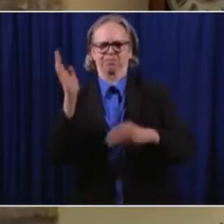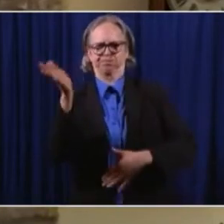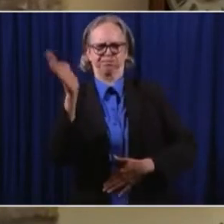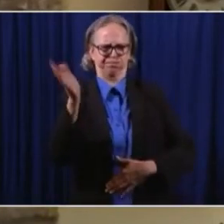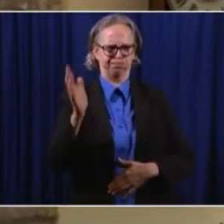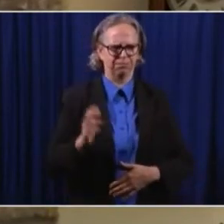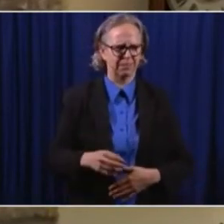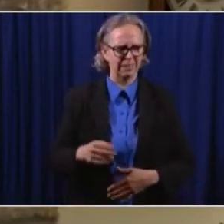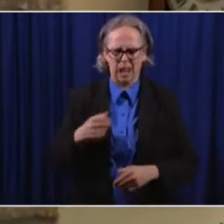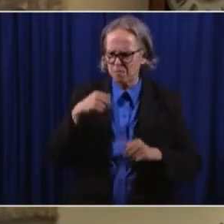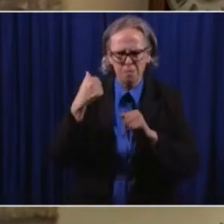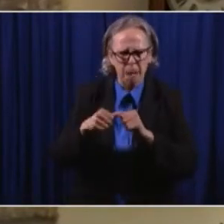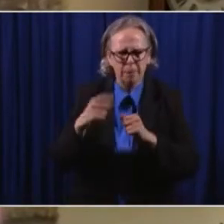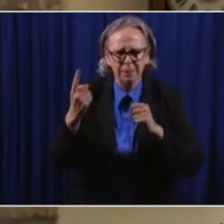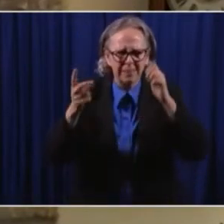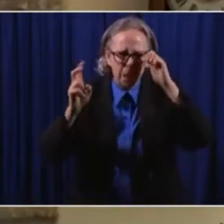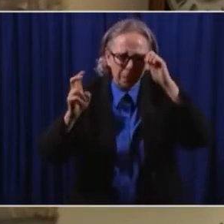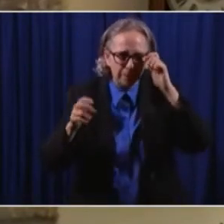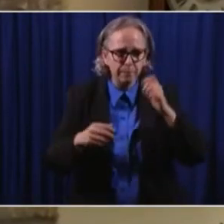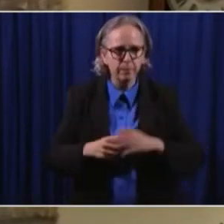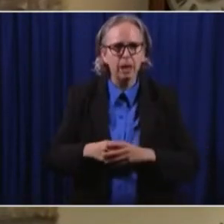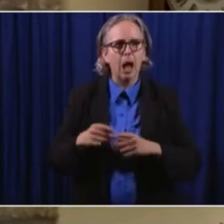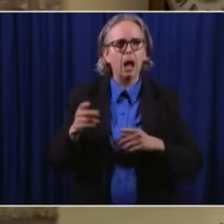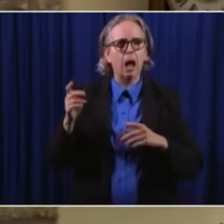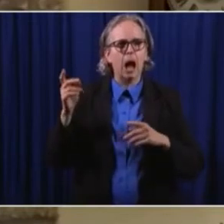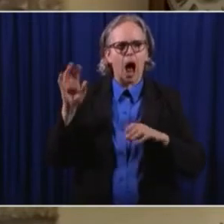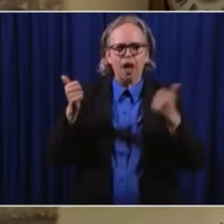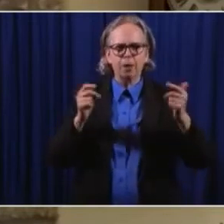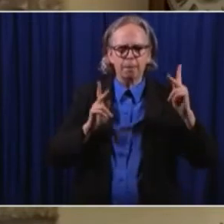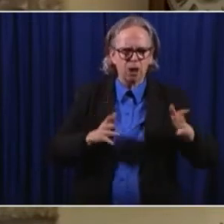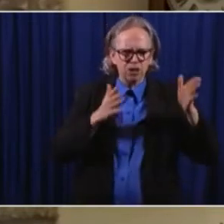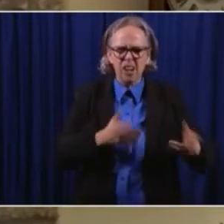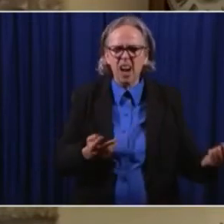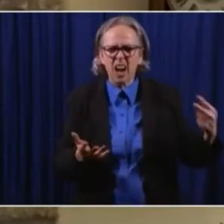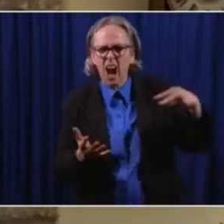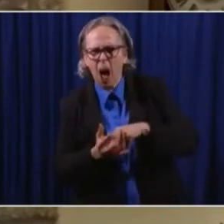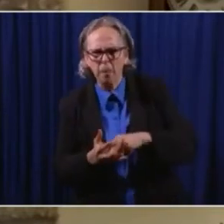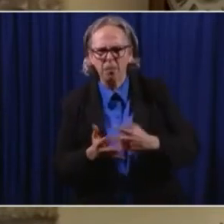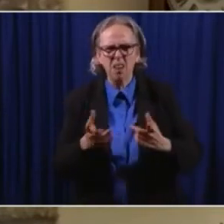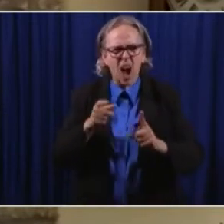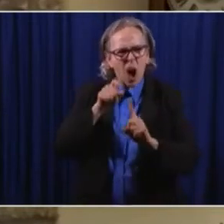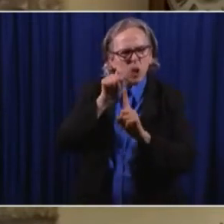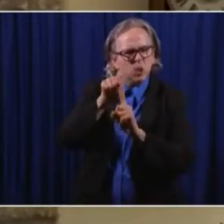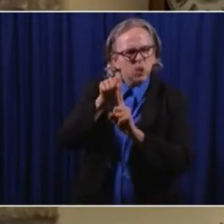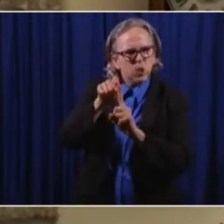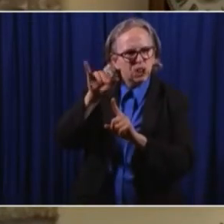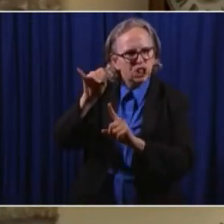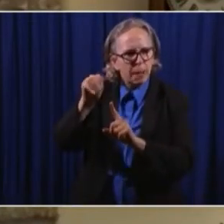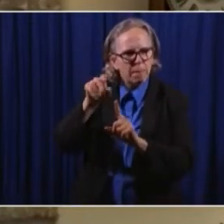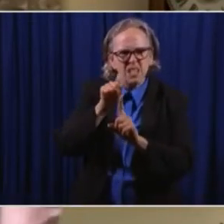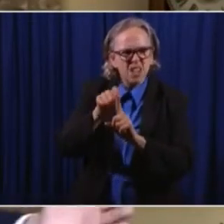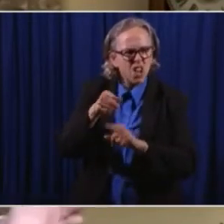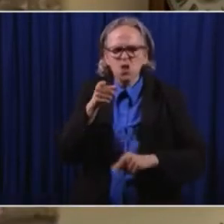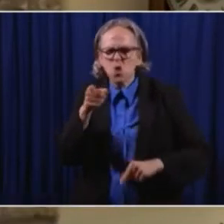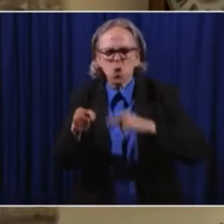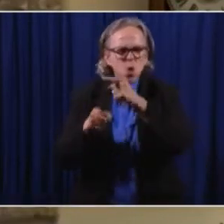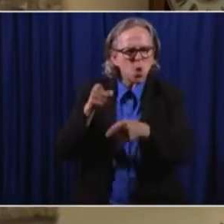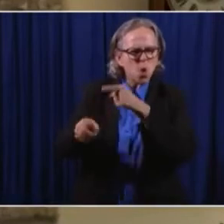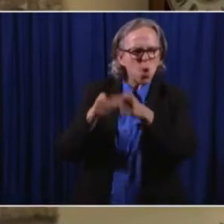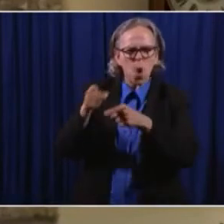what it was, but somebody else got up and they were giving him a hard time. And Jim looked at this person, then kind of looked